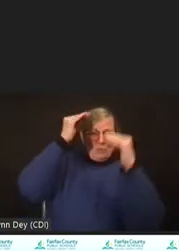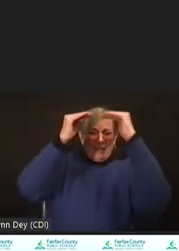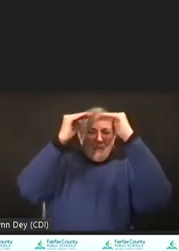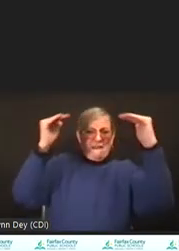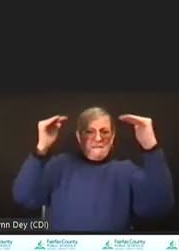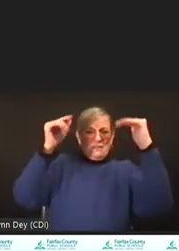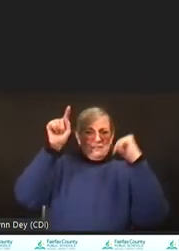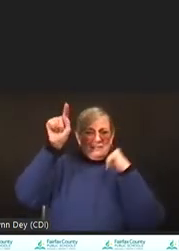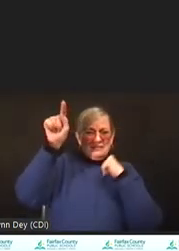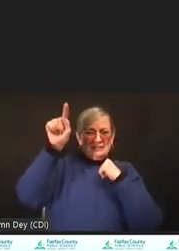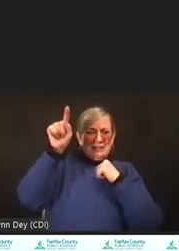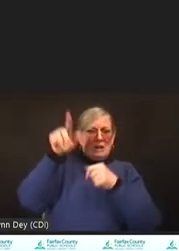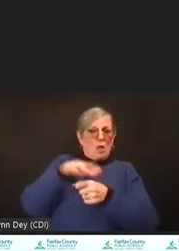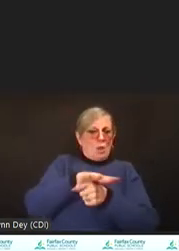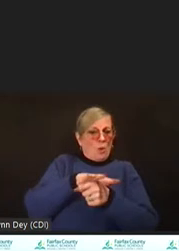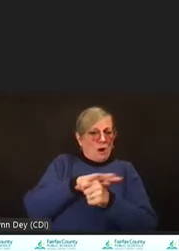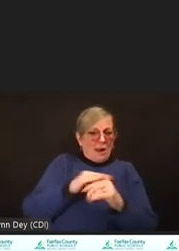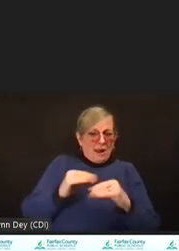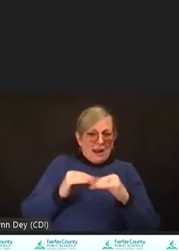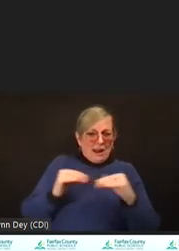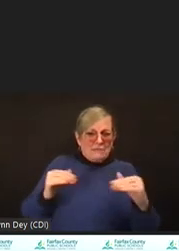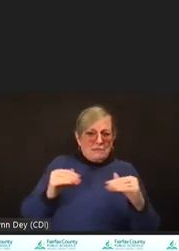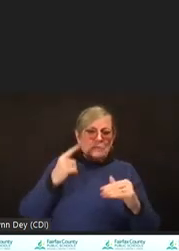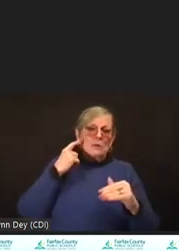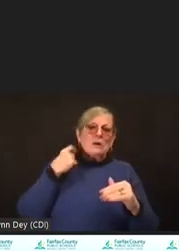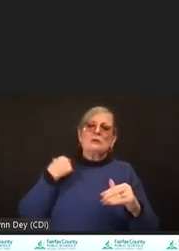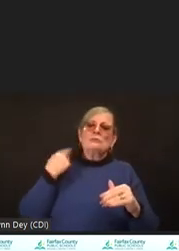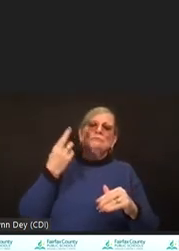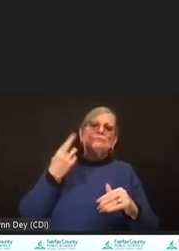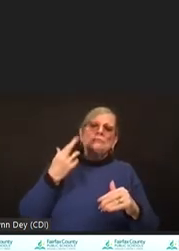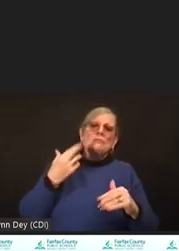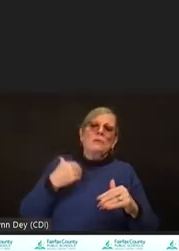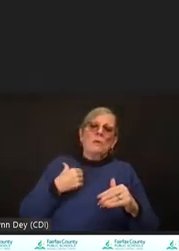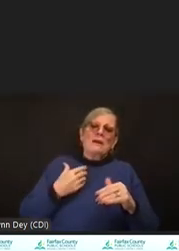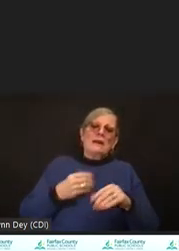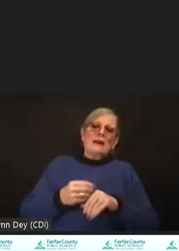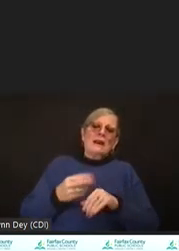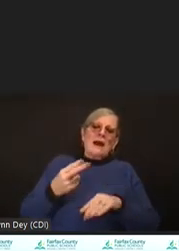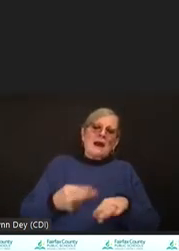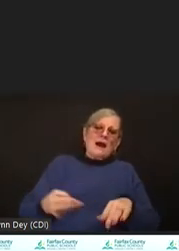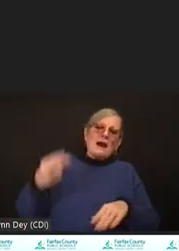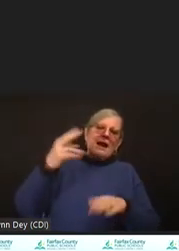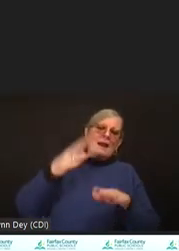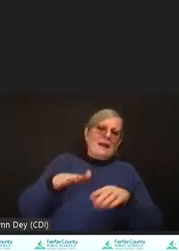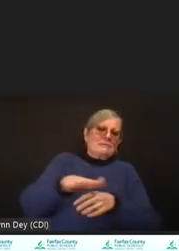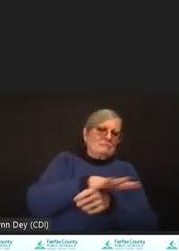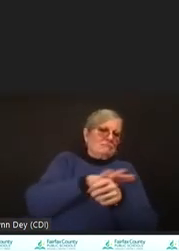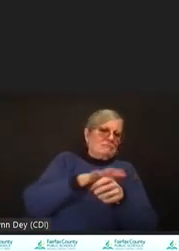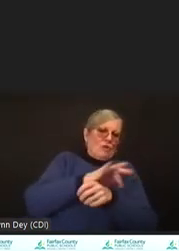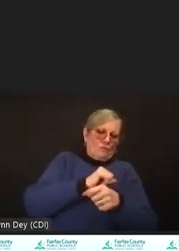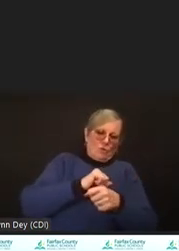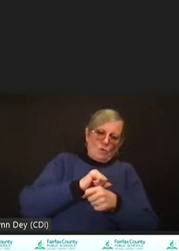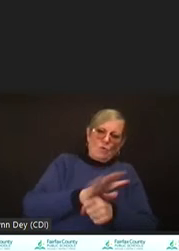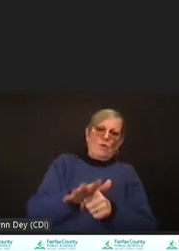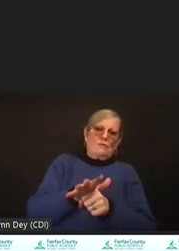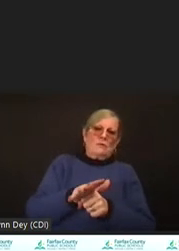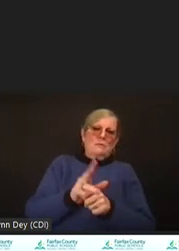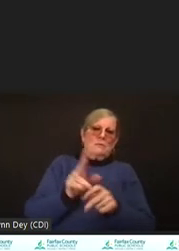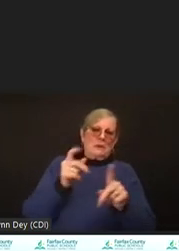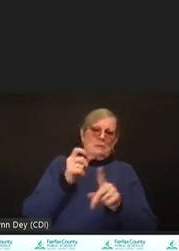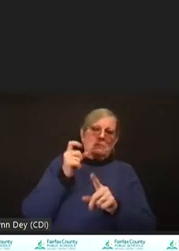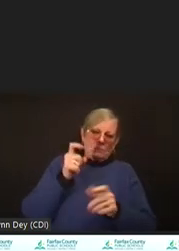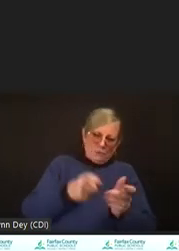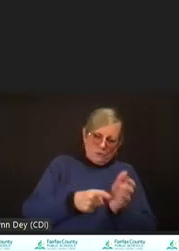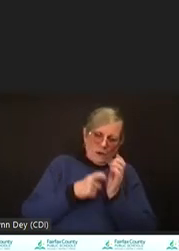levels of community transmission, universal masking indoors is recommended. We also have some